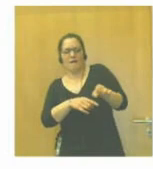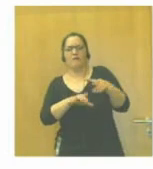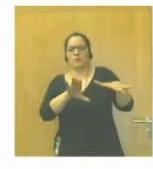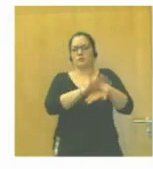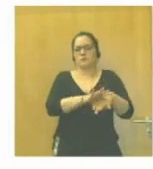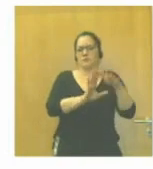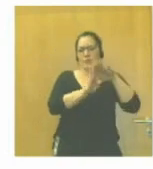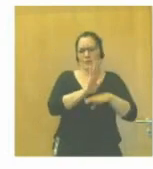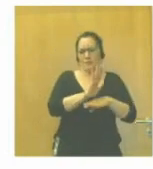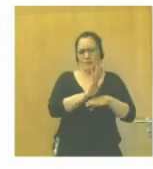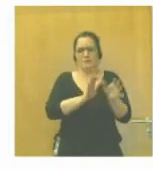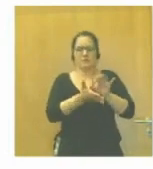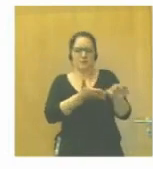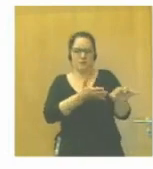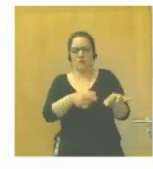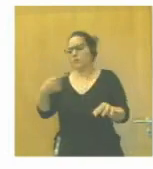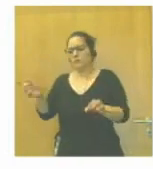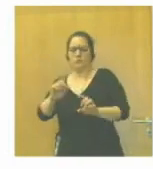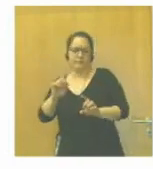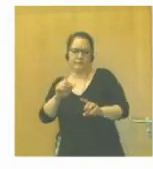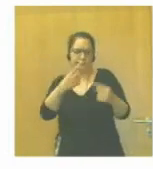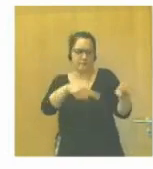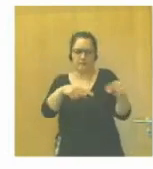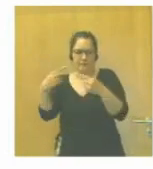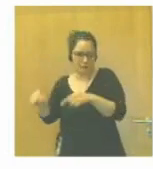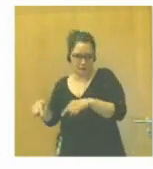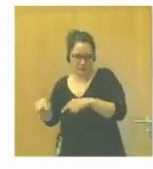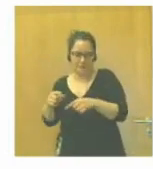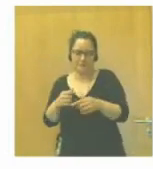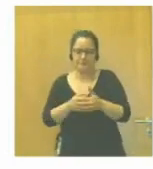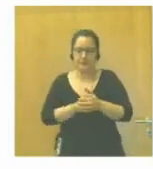So there are many different ways to achieve the goals that you're looking for.